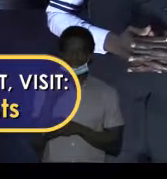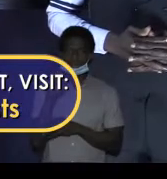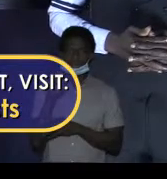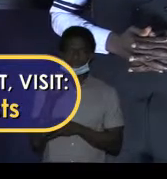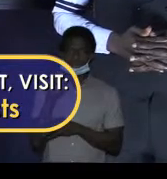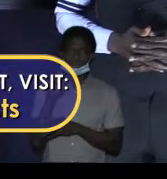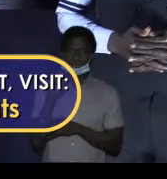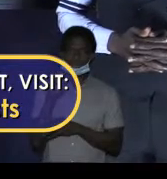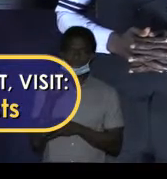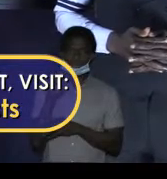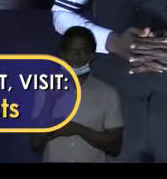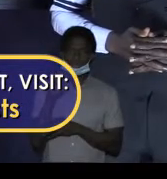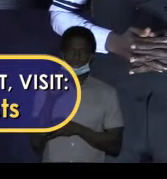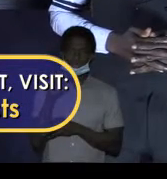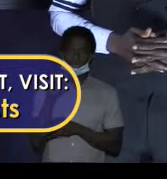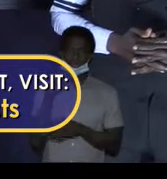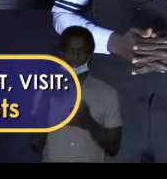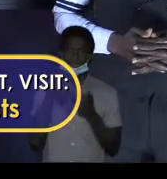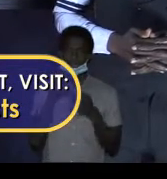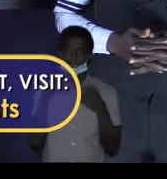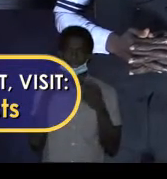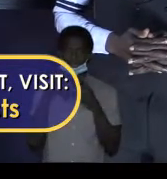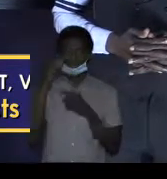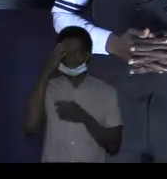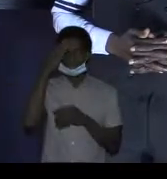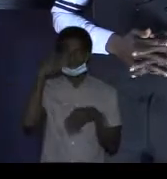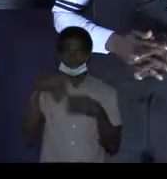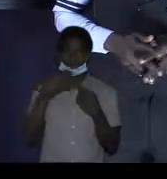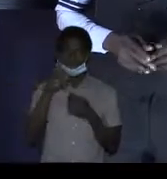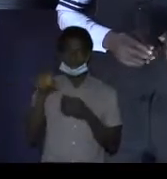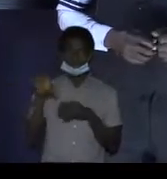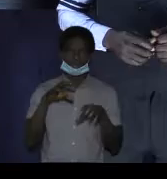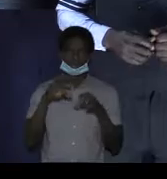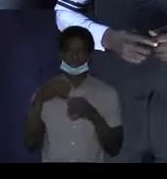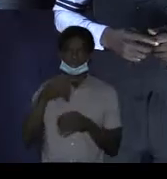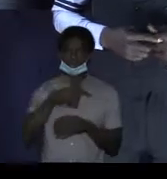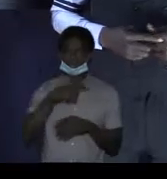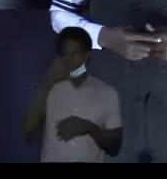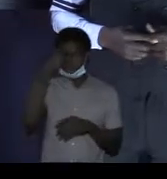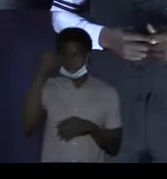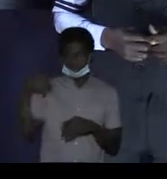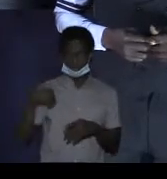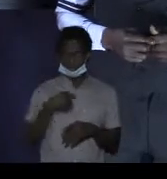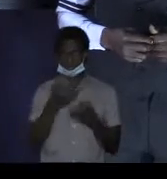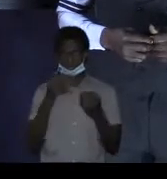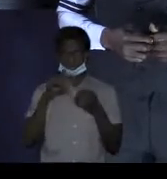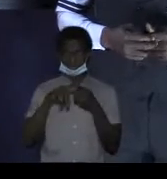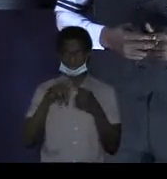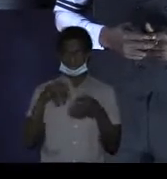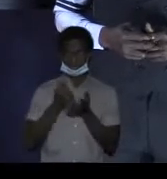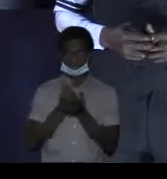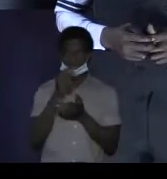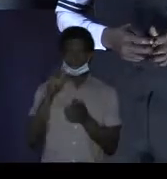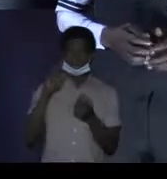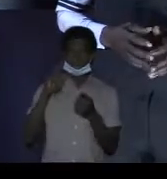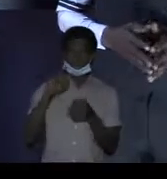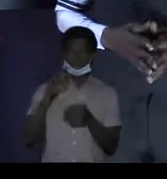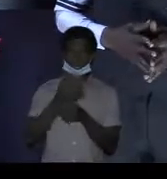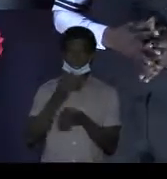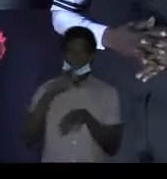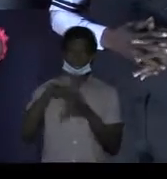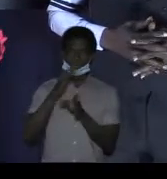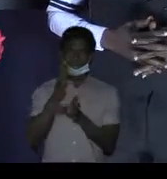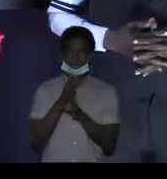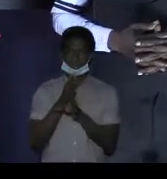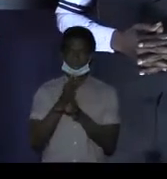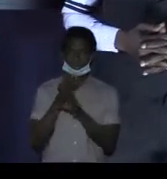bit.ly/webtests. Remember, these tests are our way of knowing how well you are performing, because we want to help you to improve on your performance. Taking